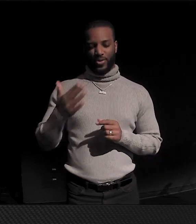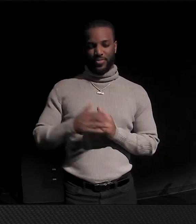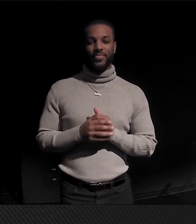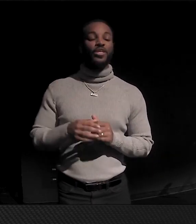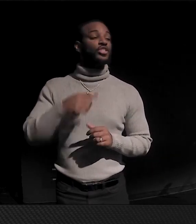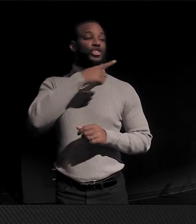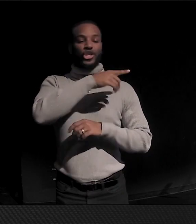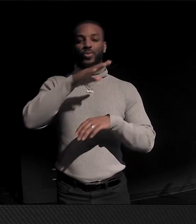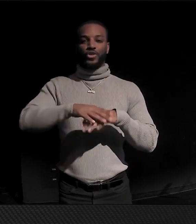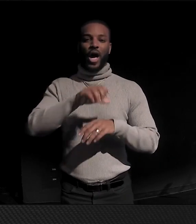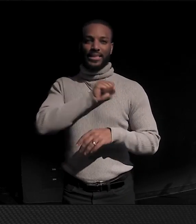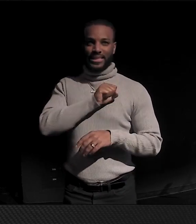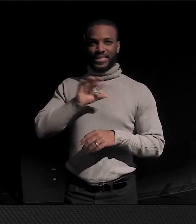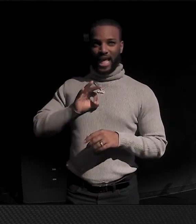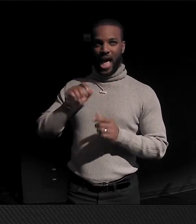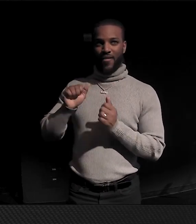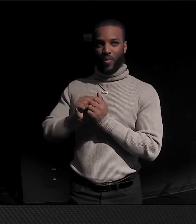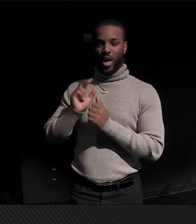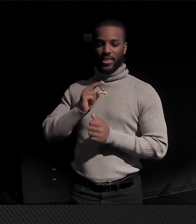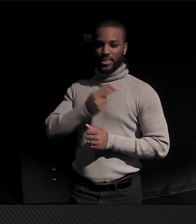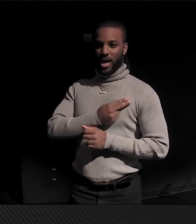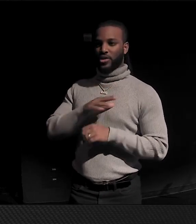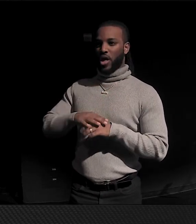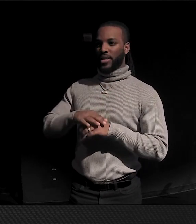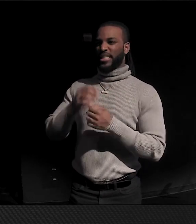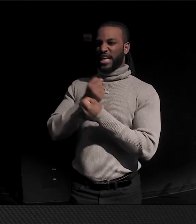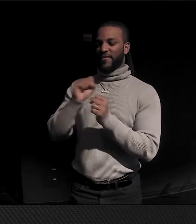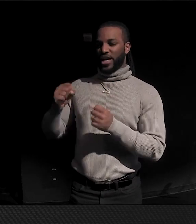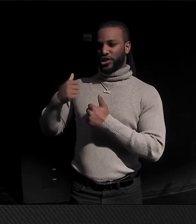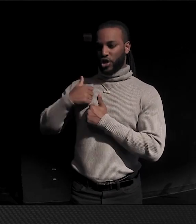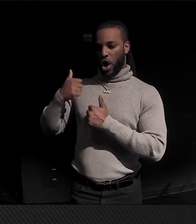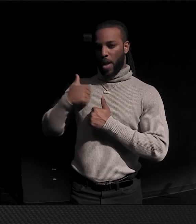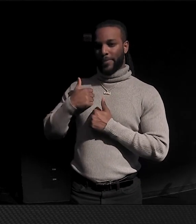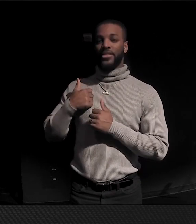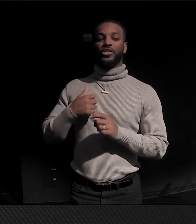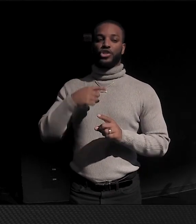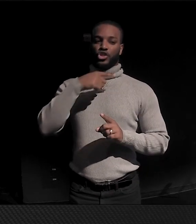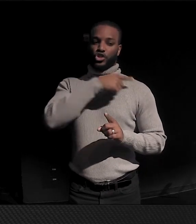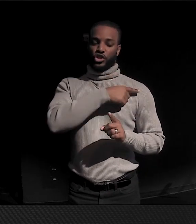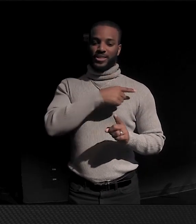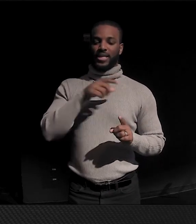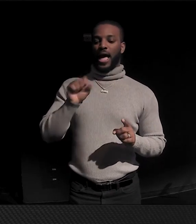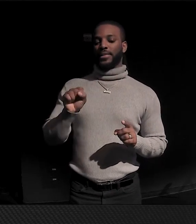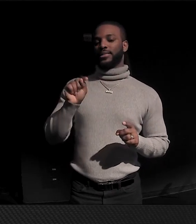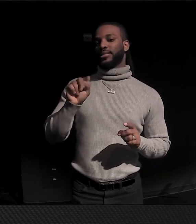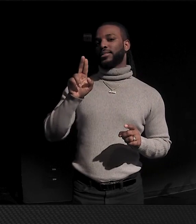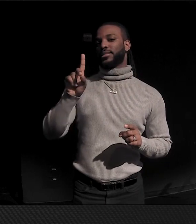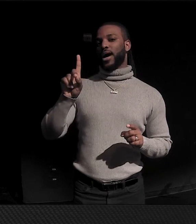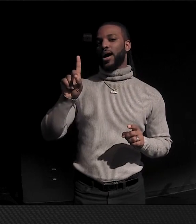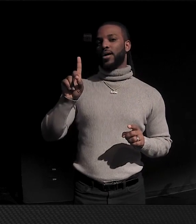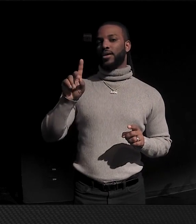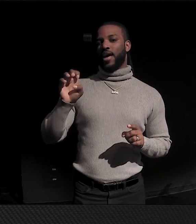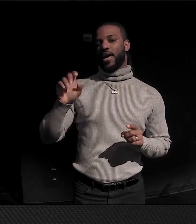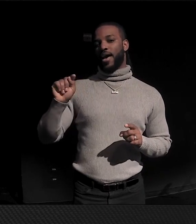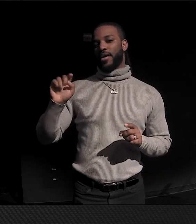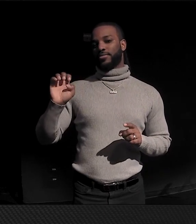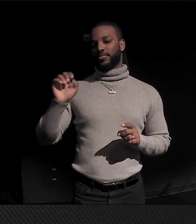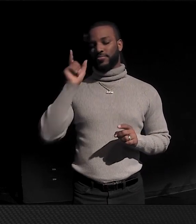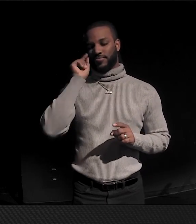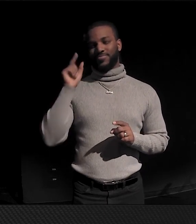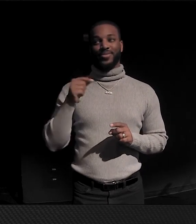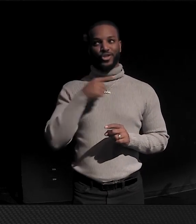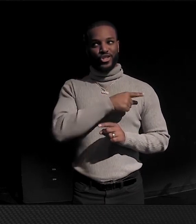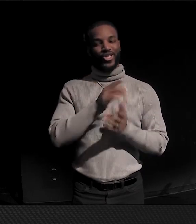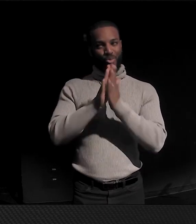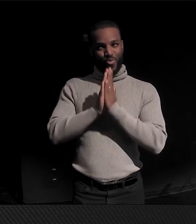on staff with Salvation Army. To put it mildly, she is a studette. She's a complete amazing. She's a